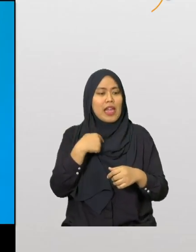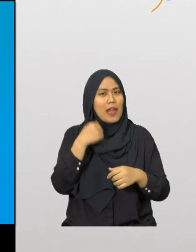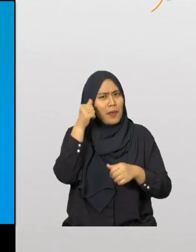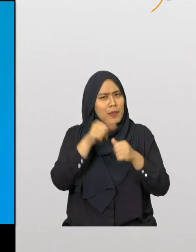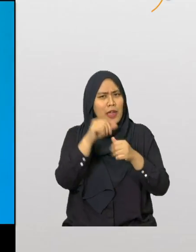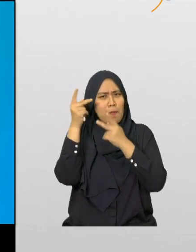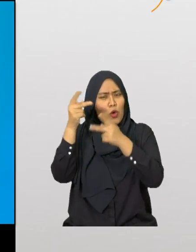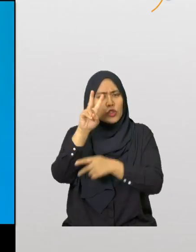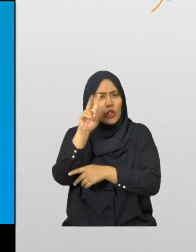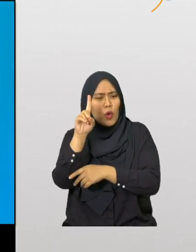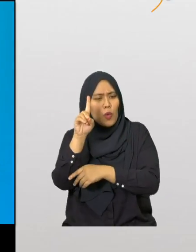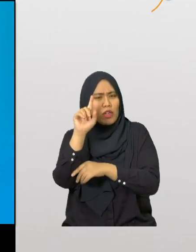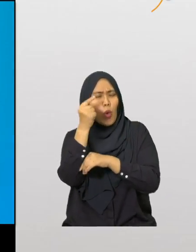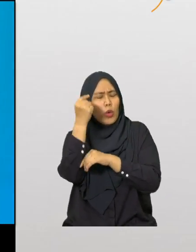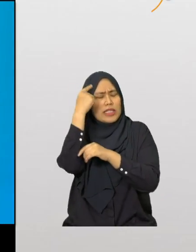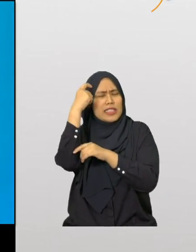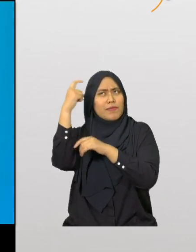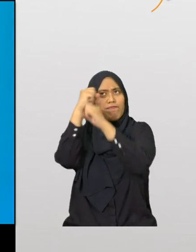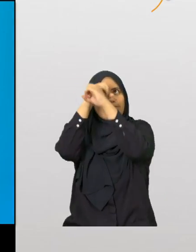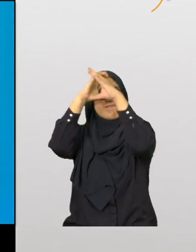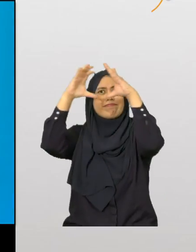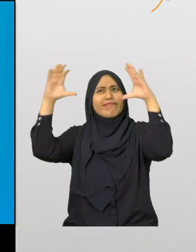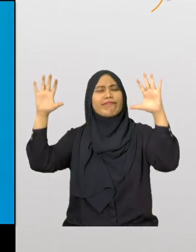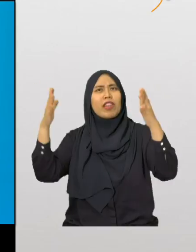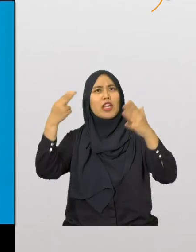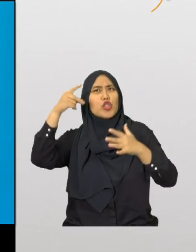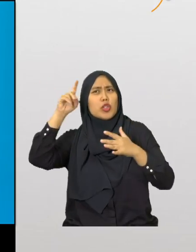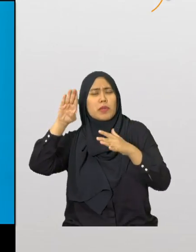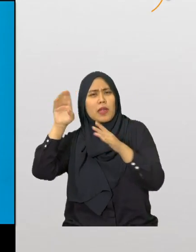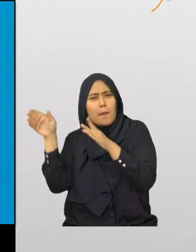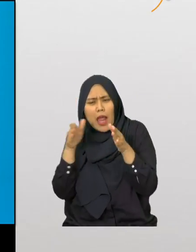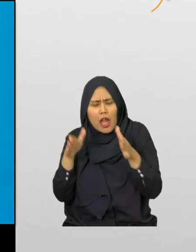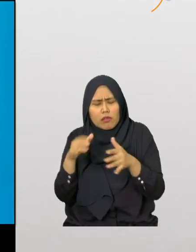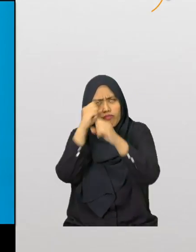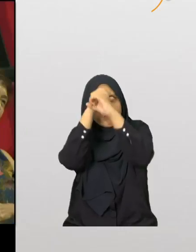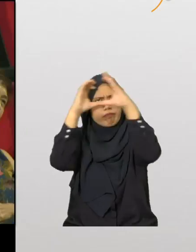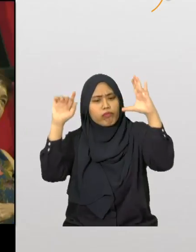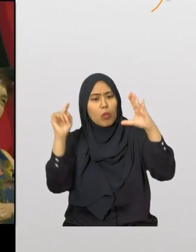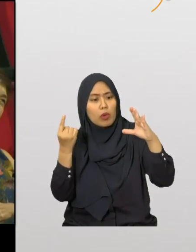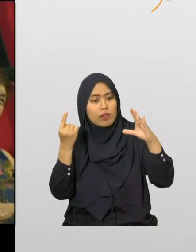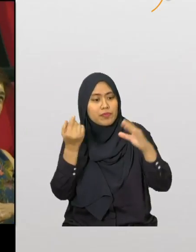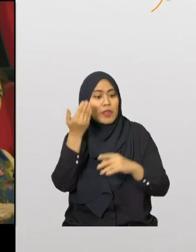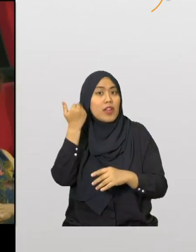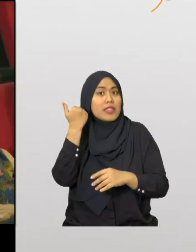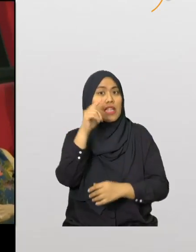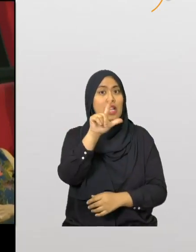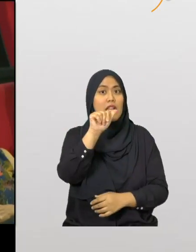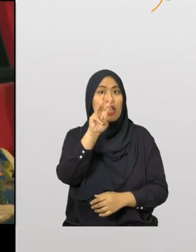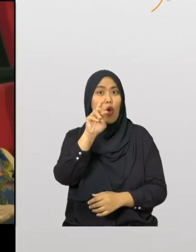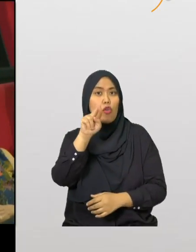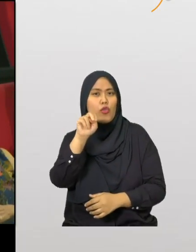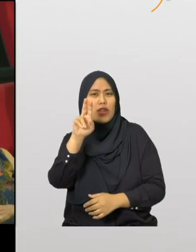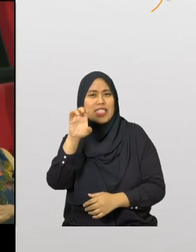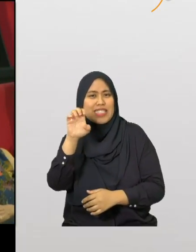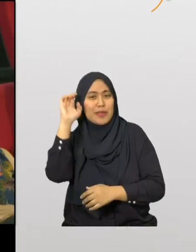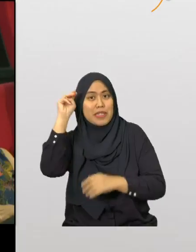a gleam in the eyes of our HDB planners. Recently, Lawrence Wong showed me a new fly-through of Punggol, this time